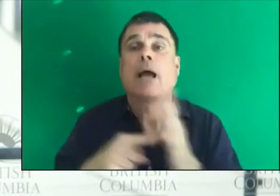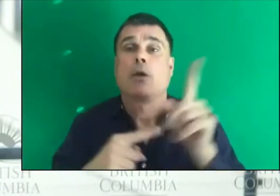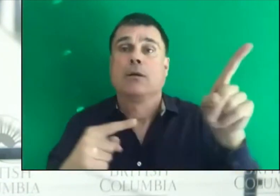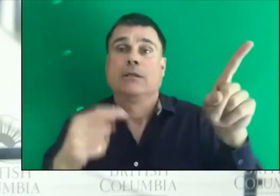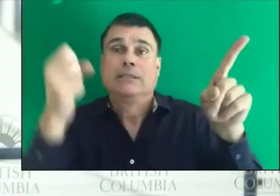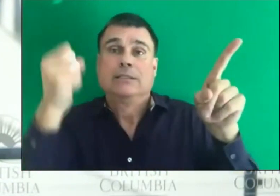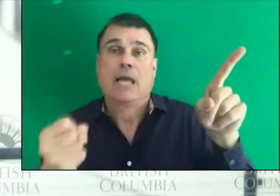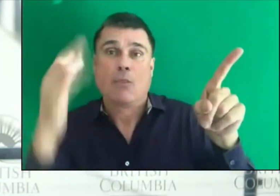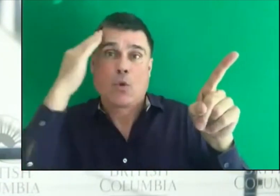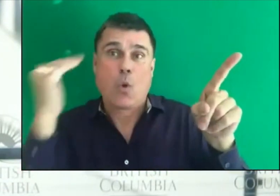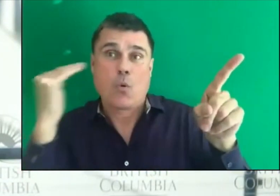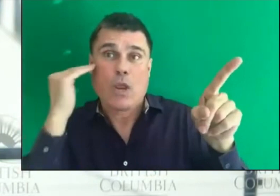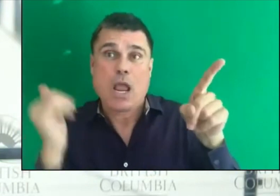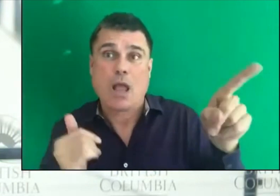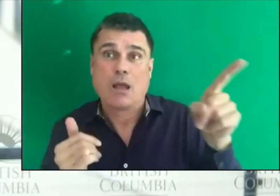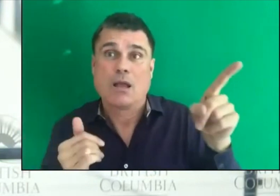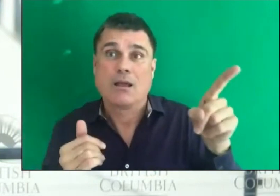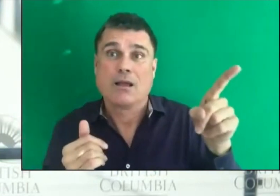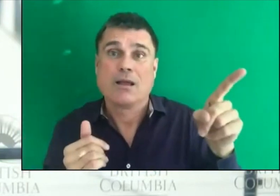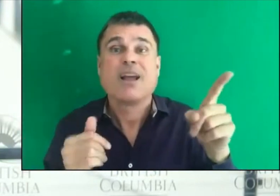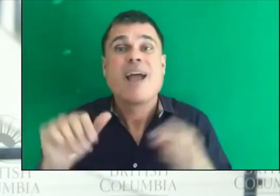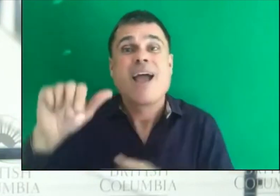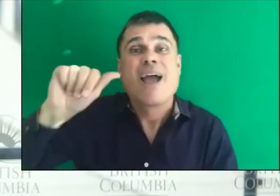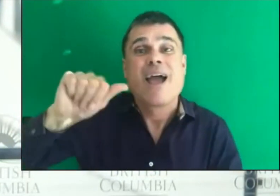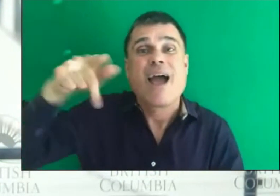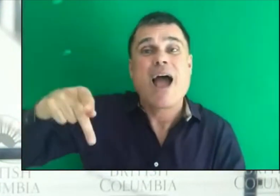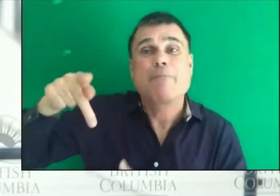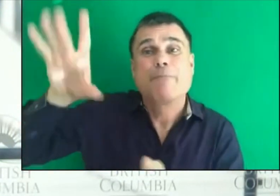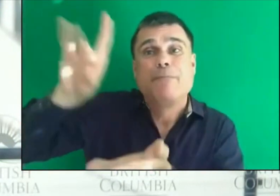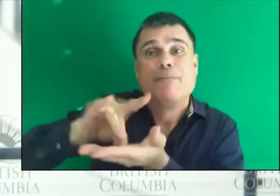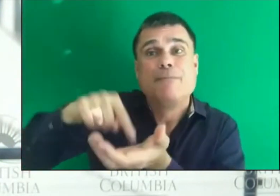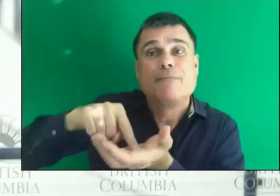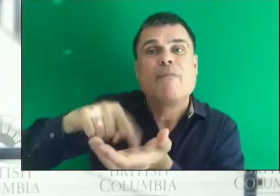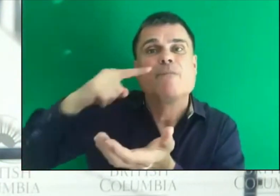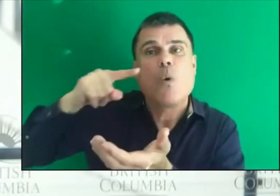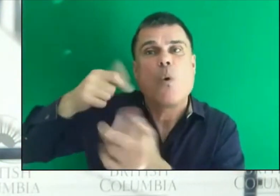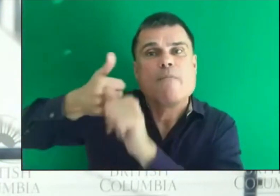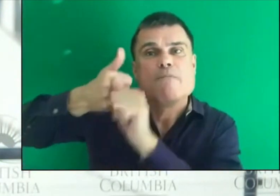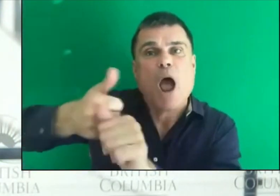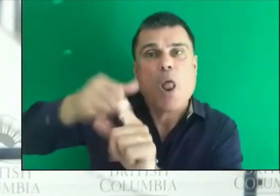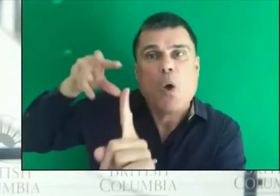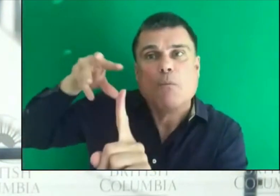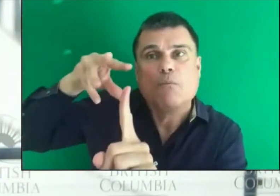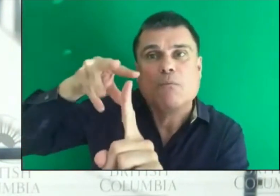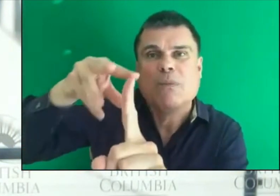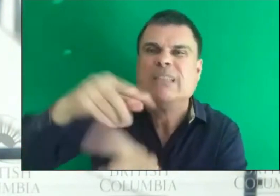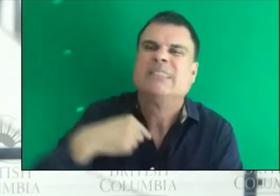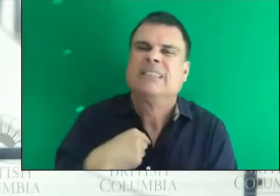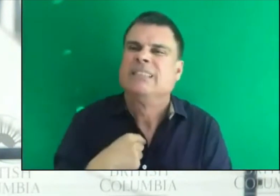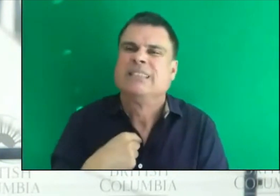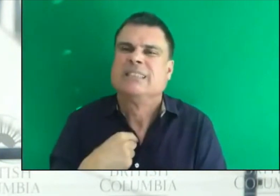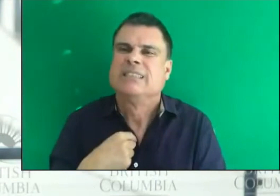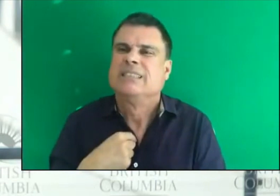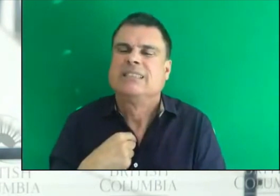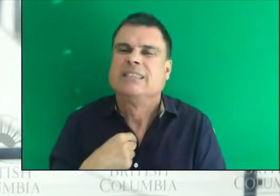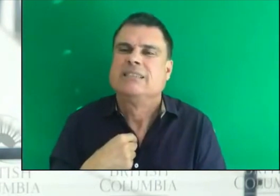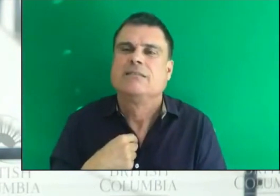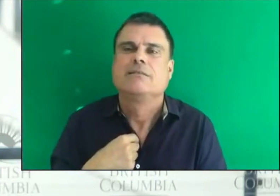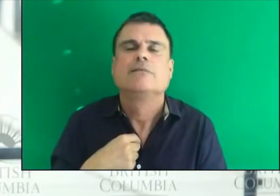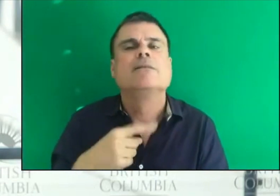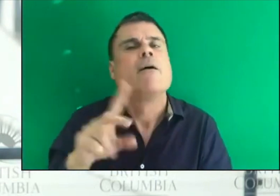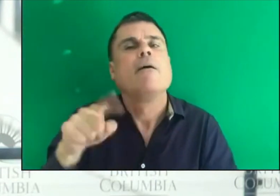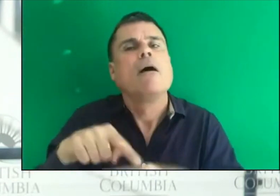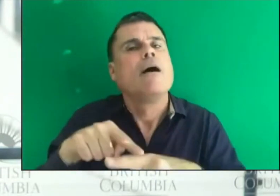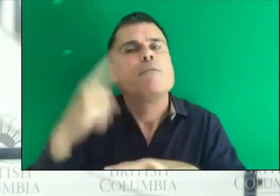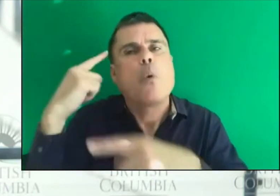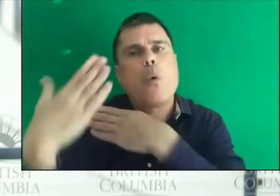right now. We always are looking at, do we need to do more? When can we back off? When can we allow things to open